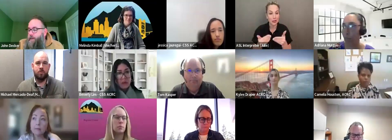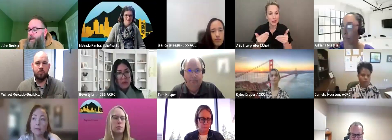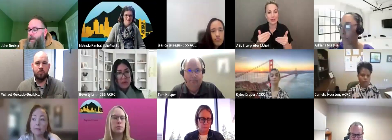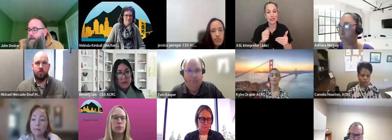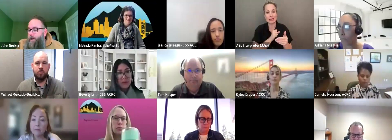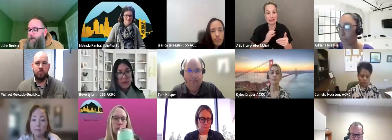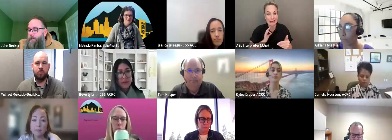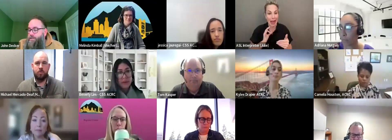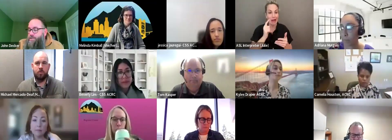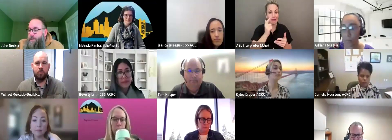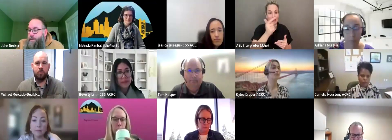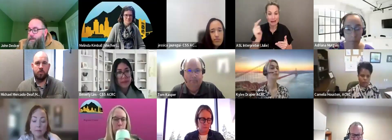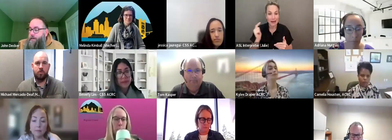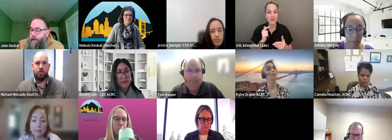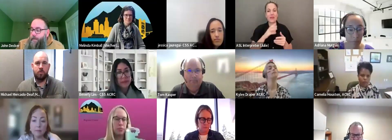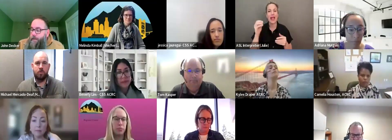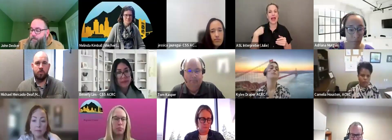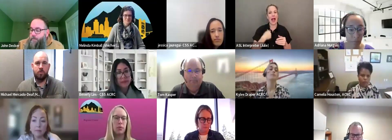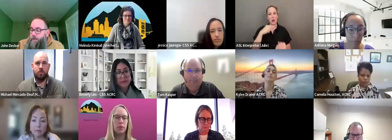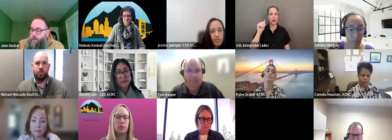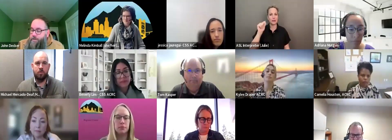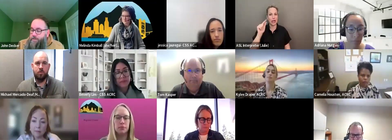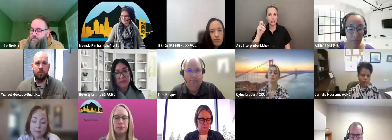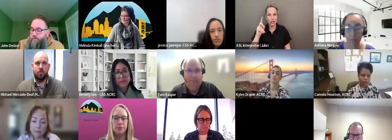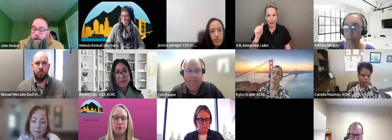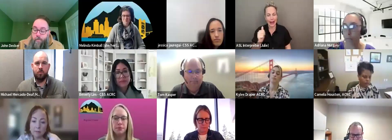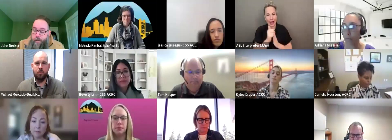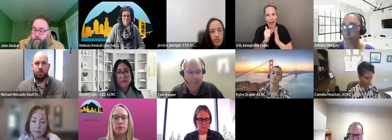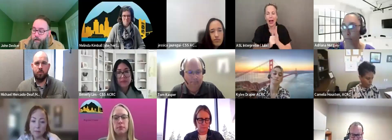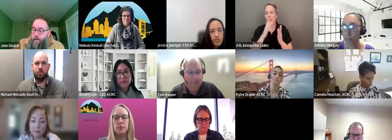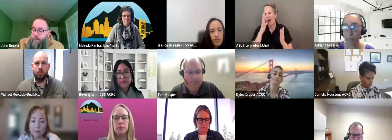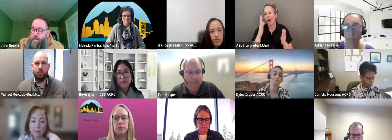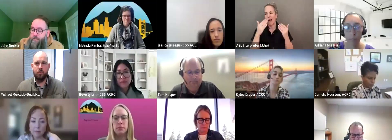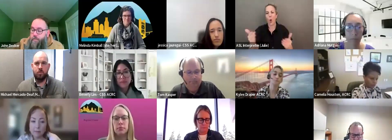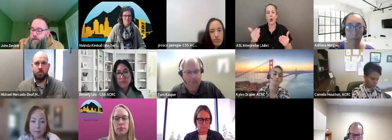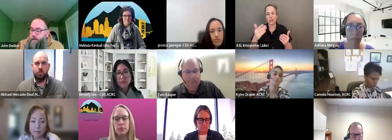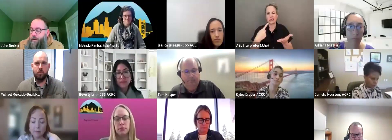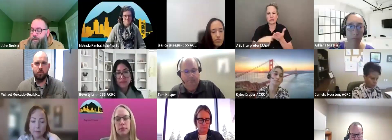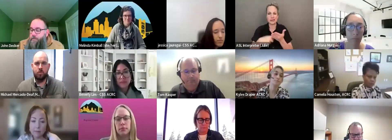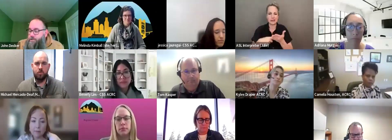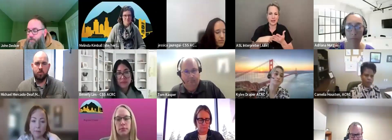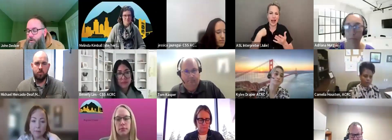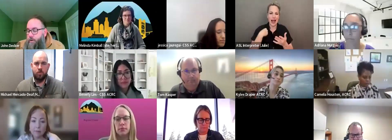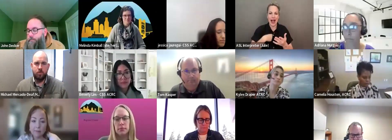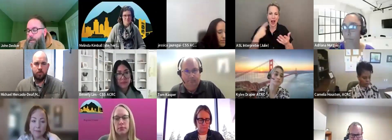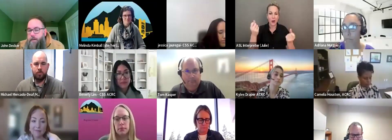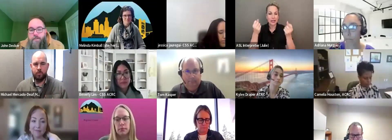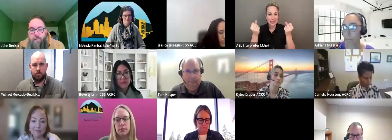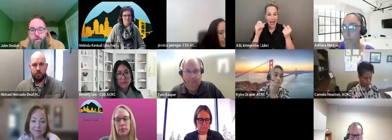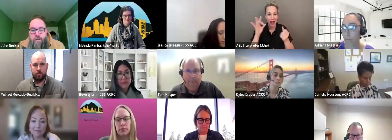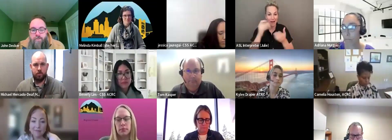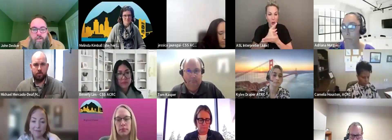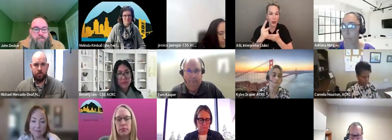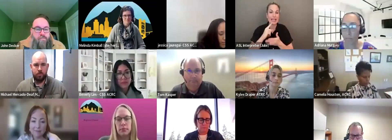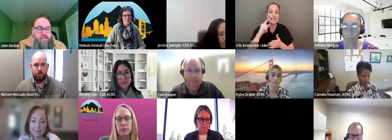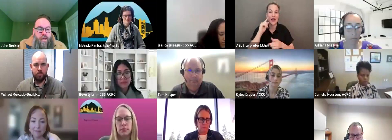staff and our agenda, and then we will go into right away our sign of the week and our Deaf Culture 101.